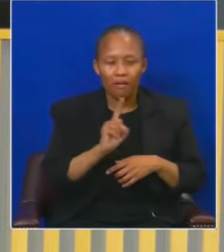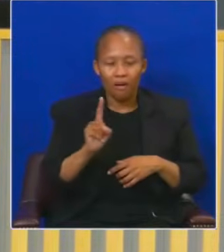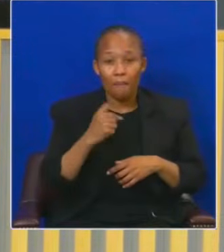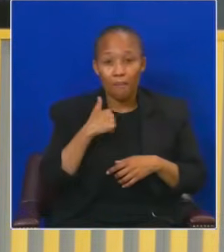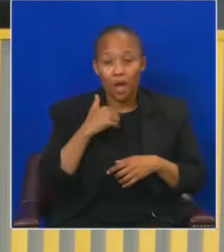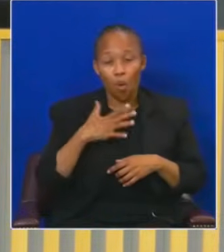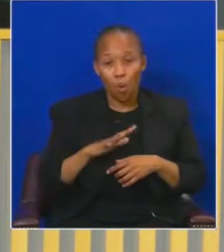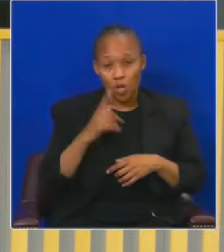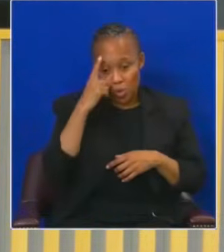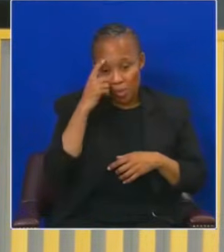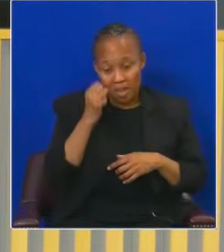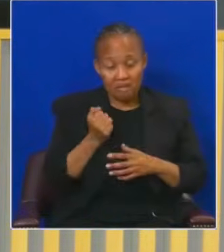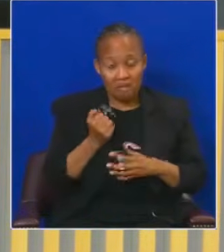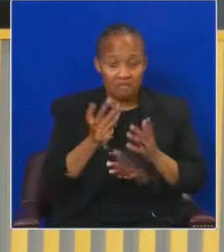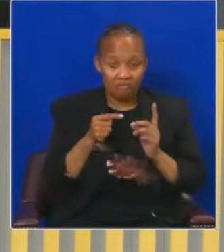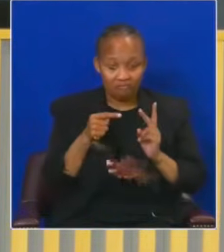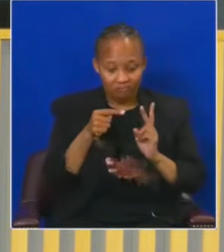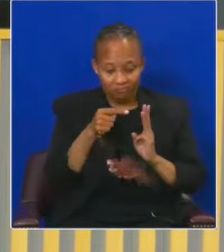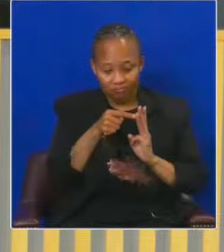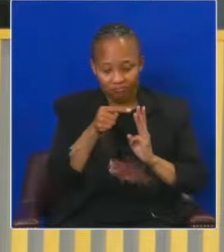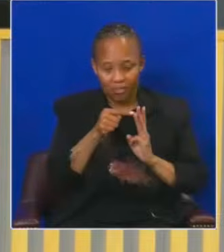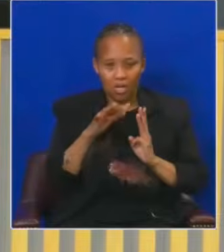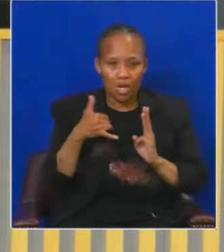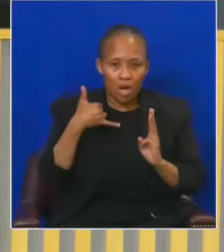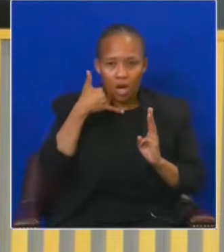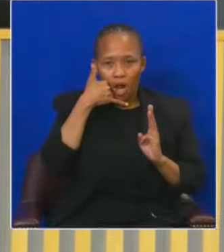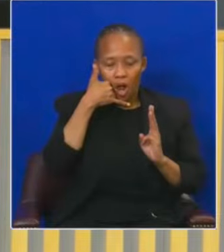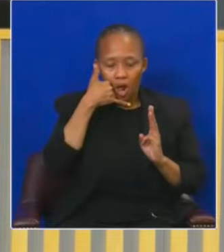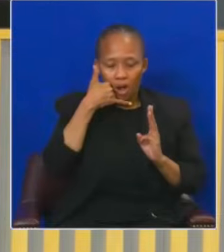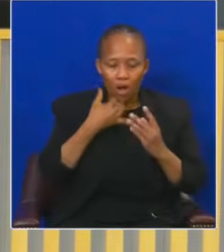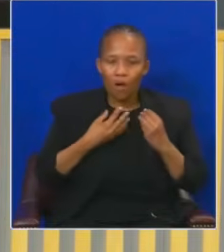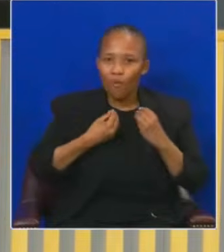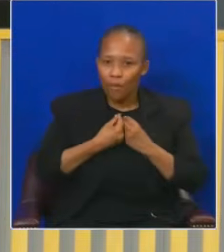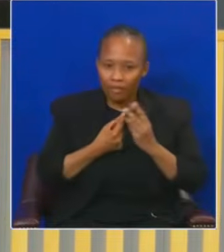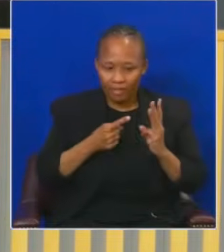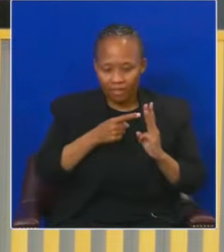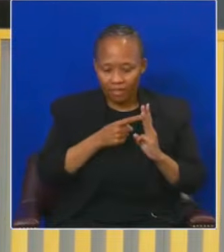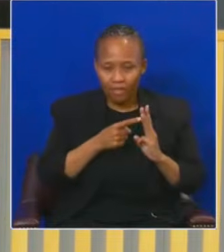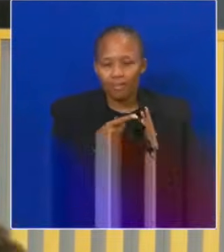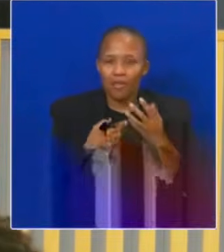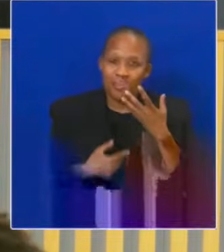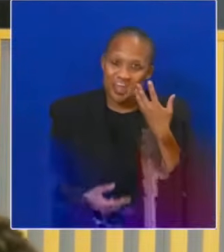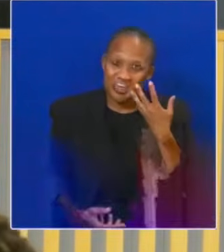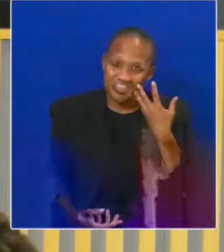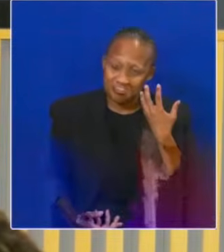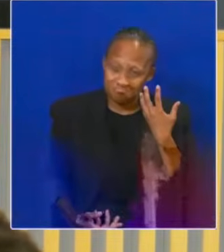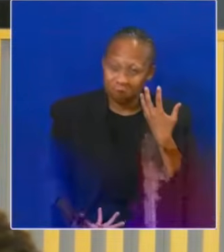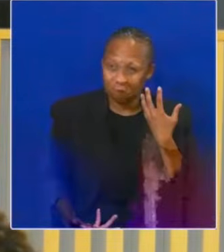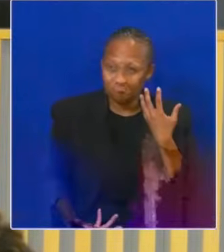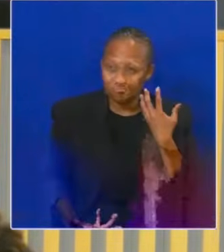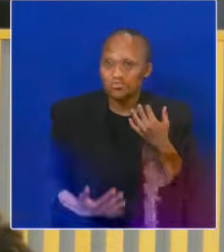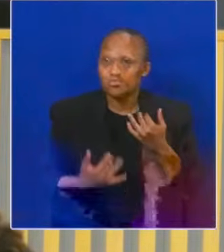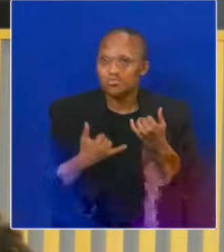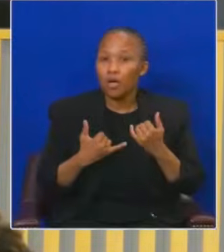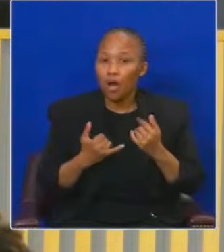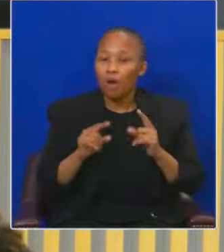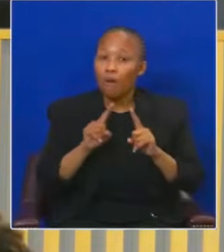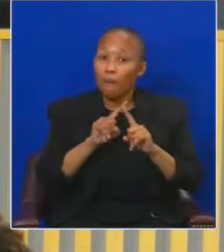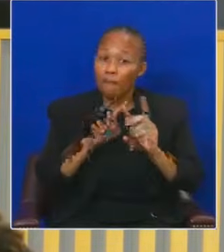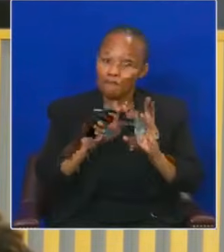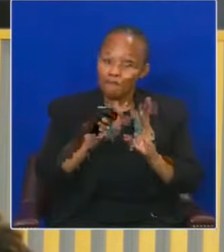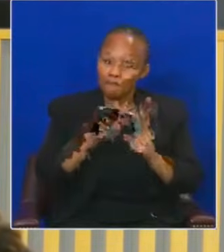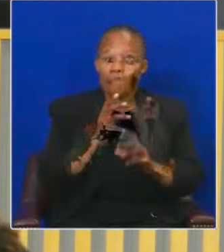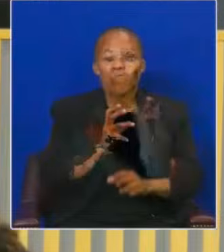who ended up refusing to come with the spare keys.